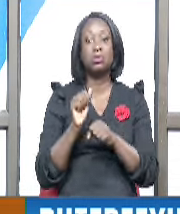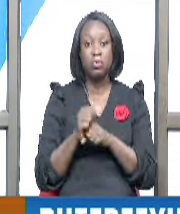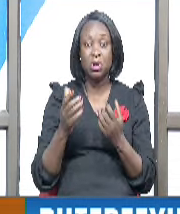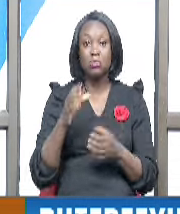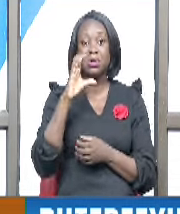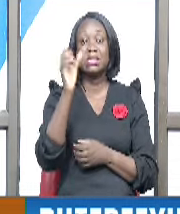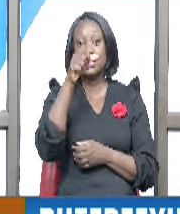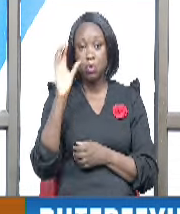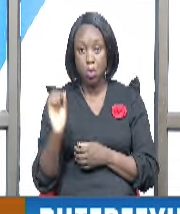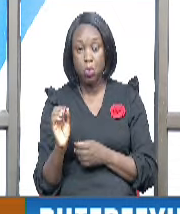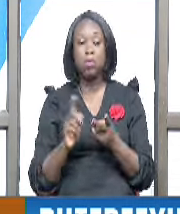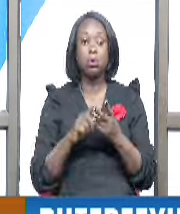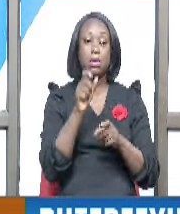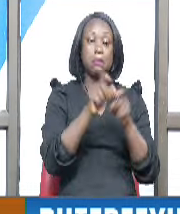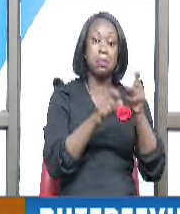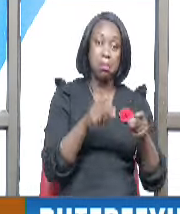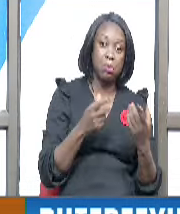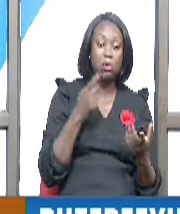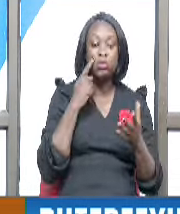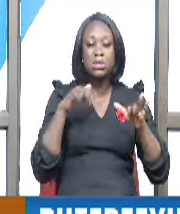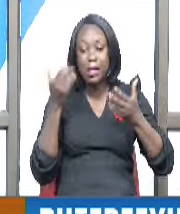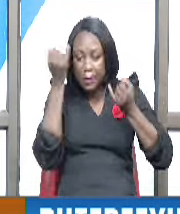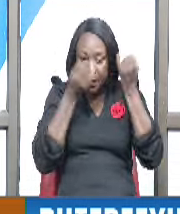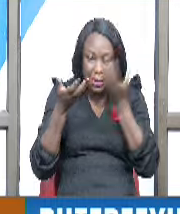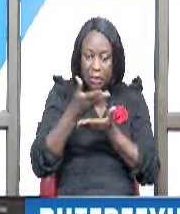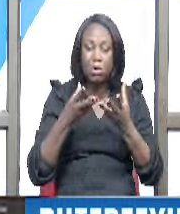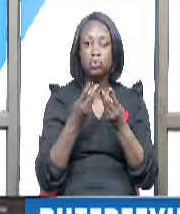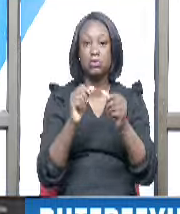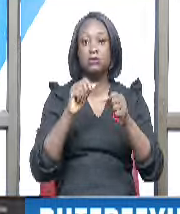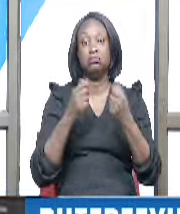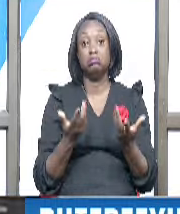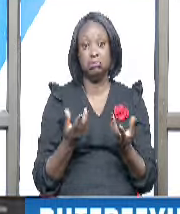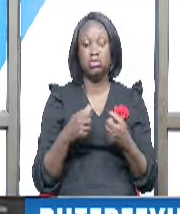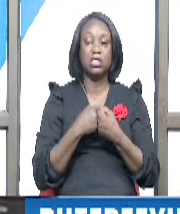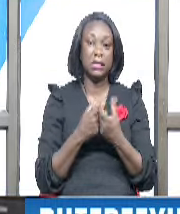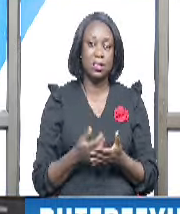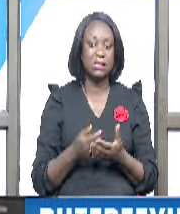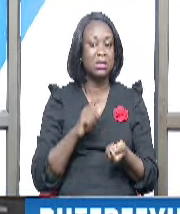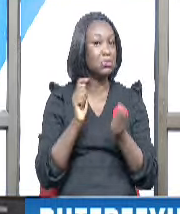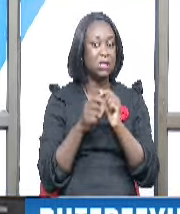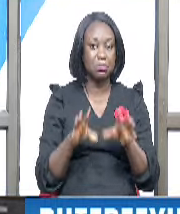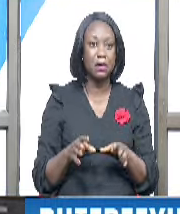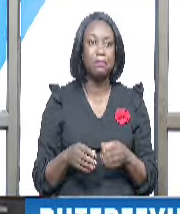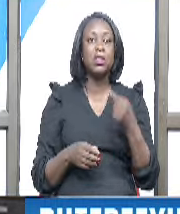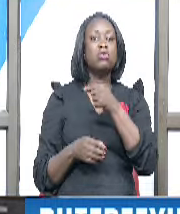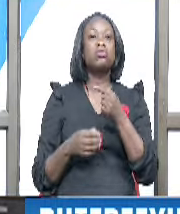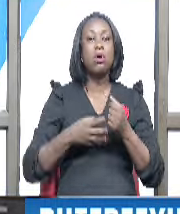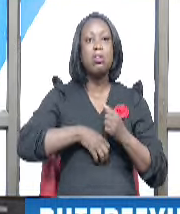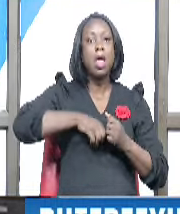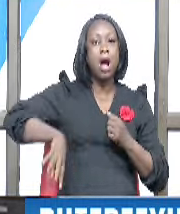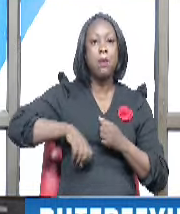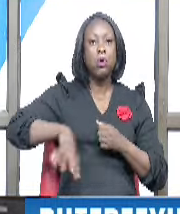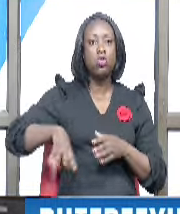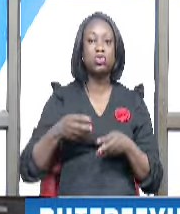society and working with people to find solutions. I don't think that will change. Let's talk about abortion and the methods of